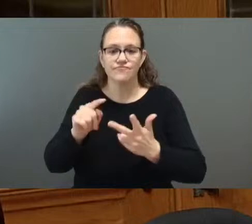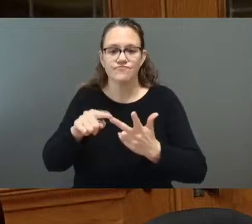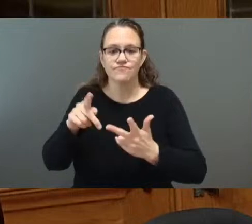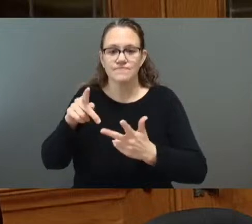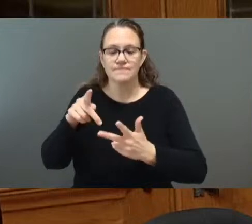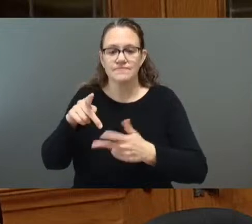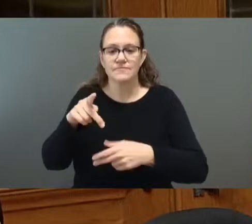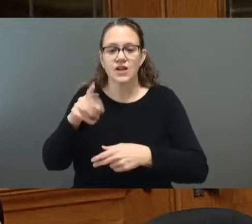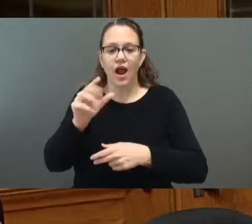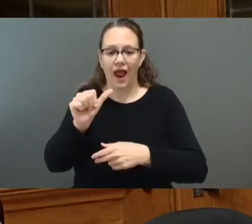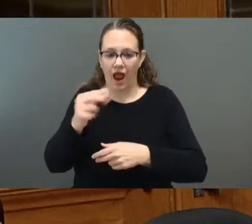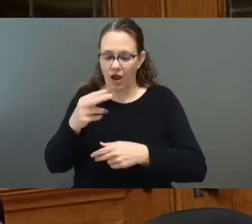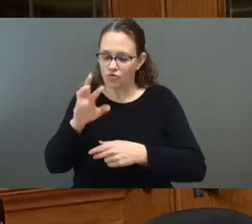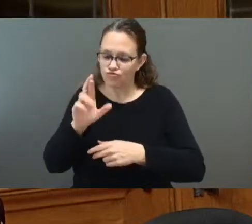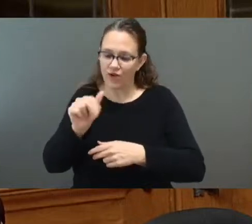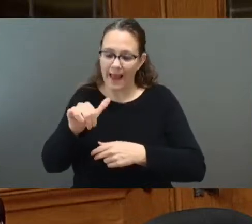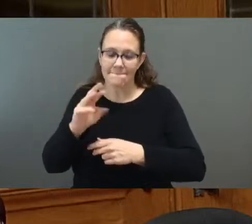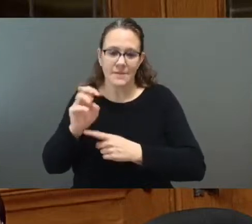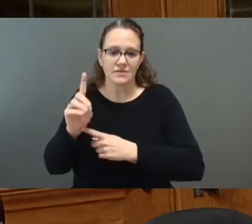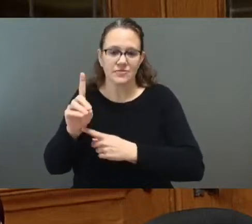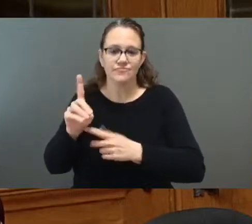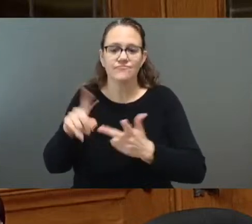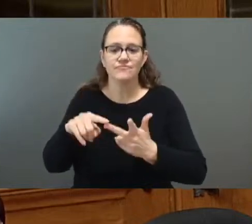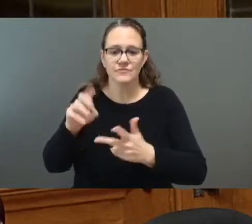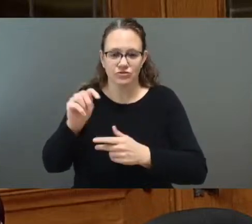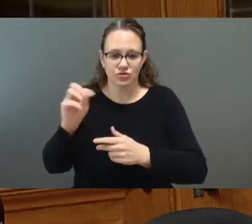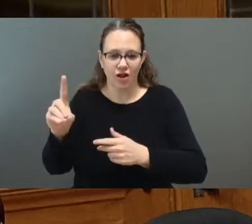of the great blue wave that's coming across this